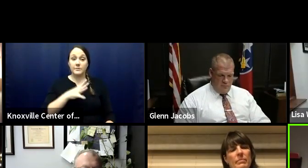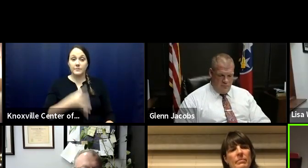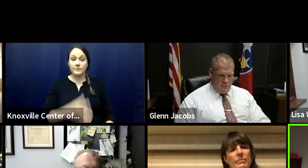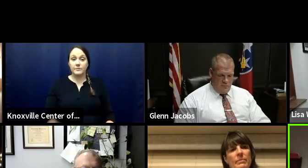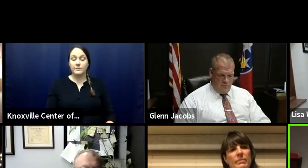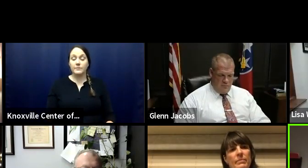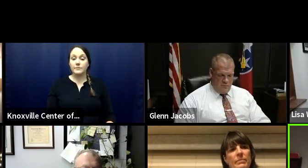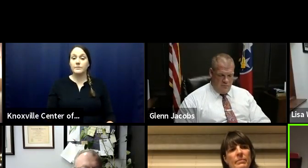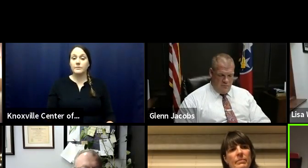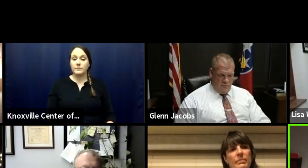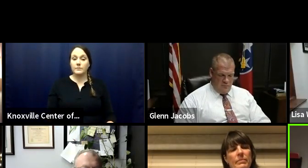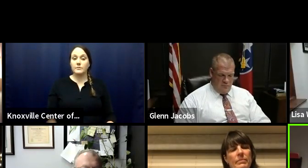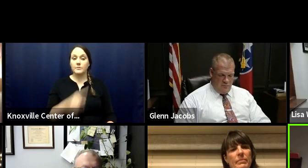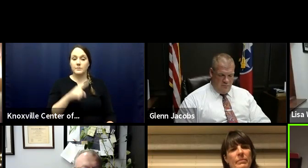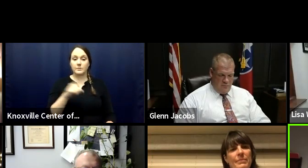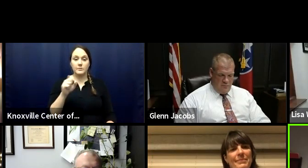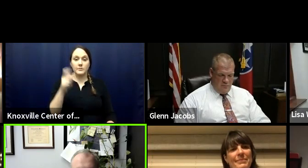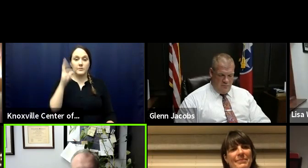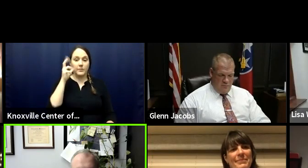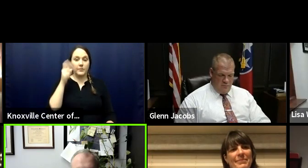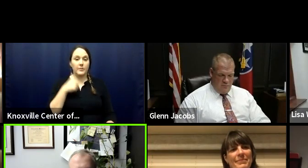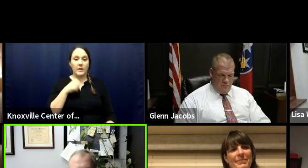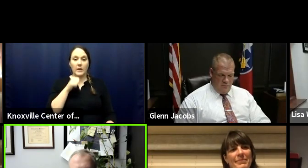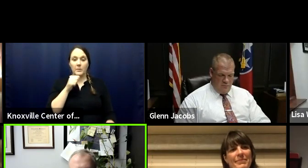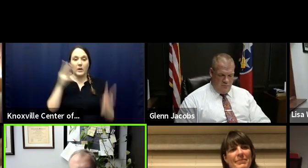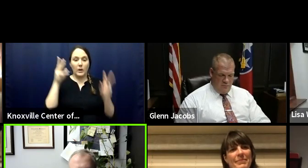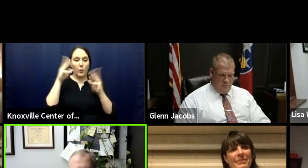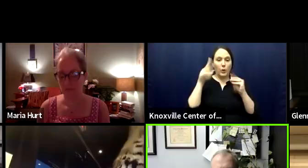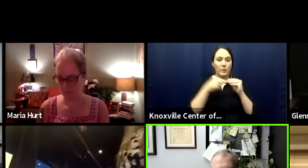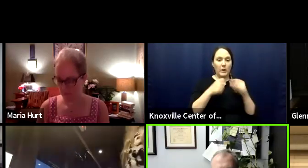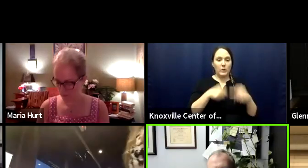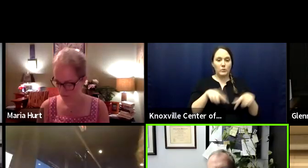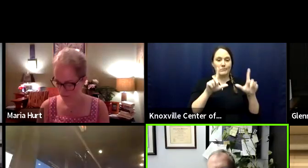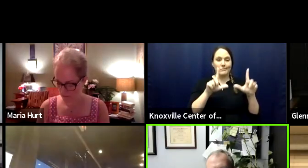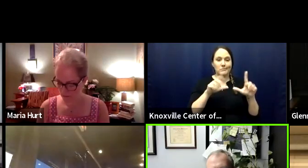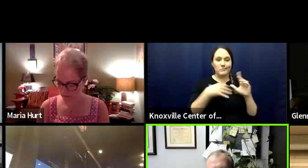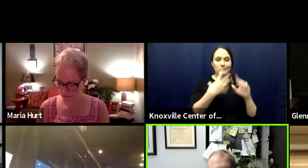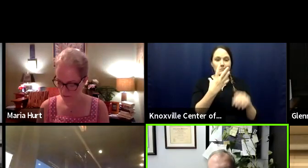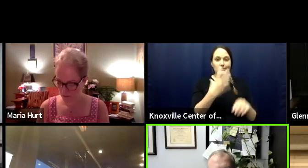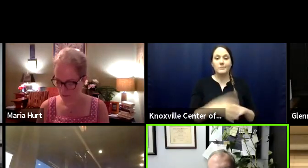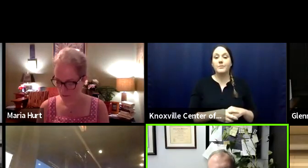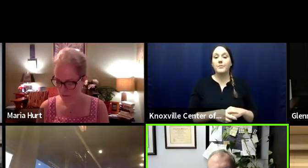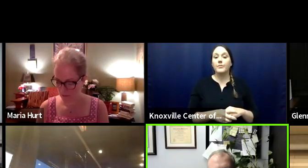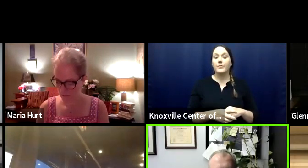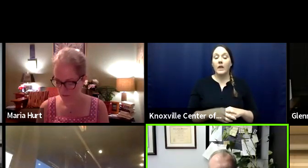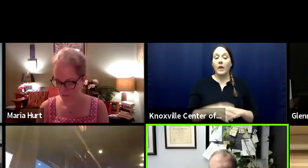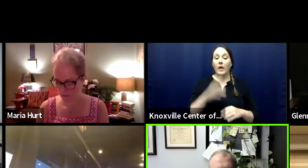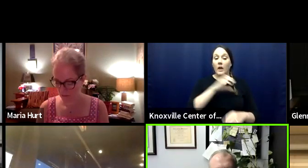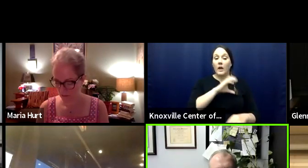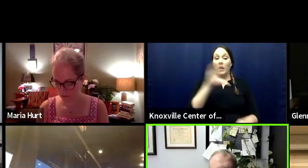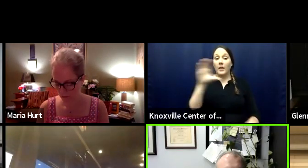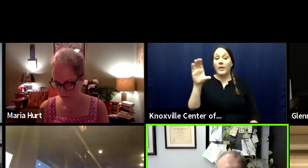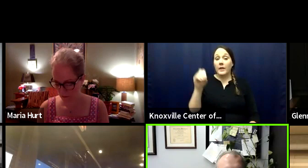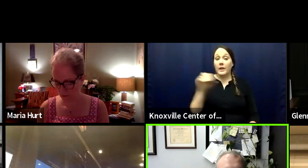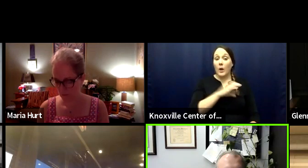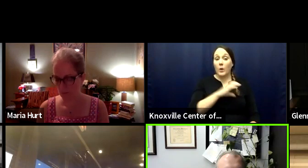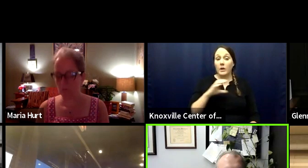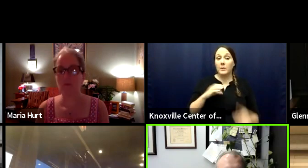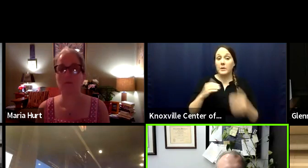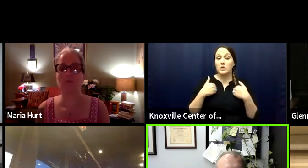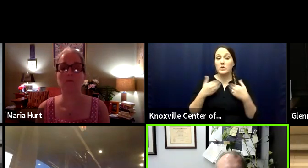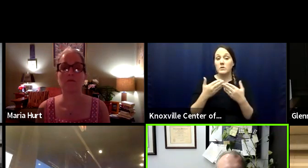Okay. As long as you can hear me, I'll not worry about my screen then. the county commission holds public, basically the